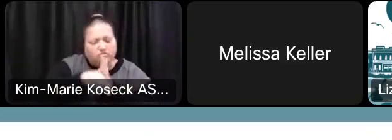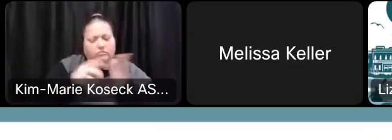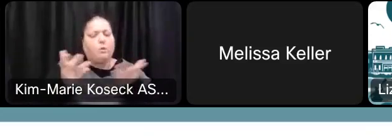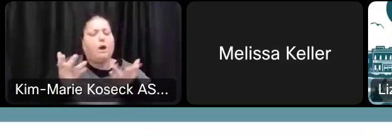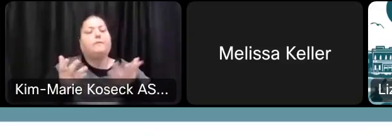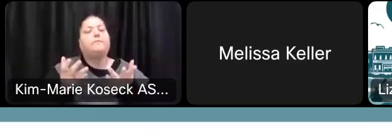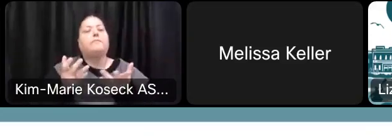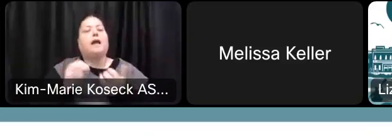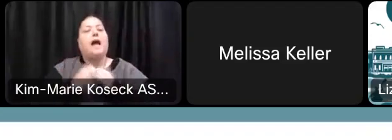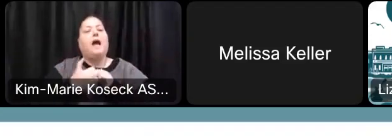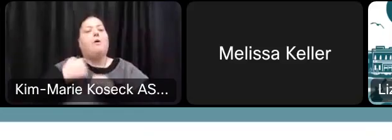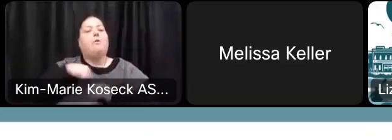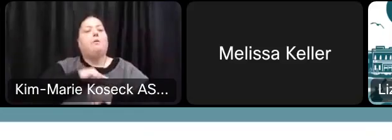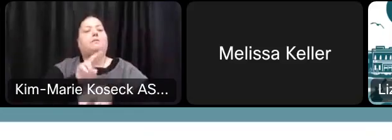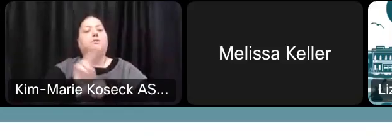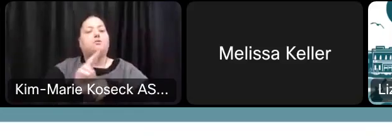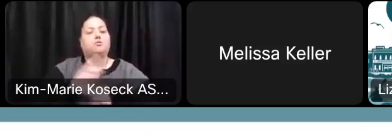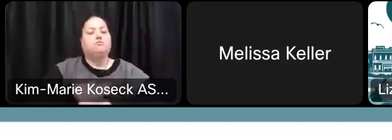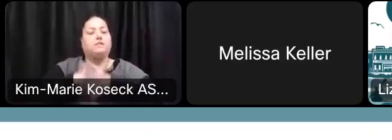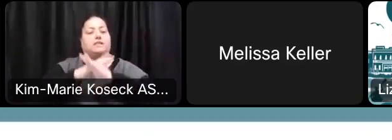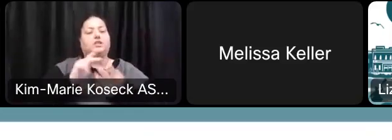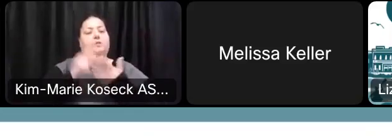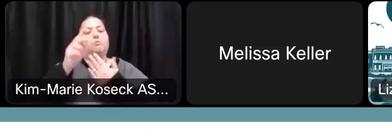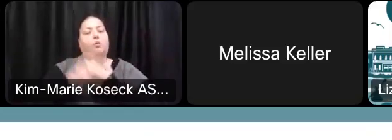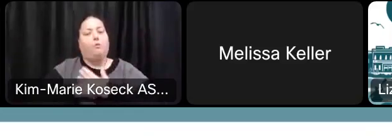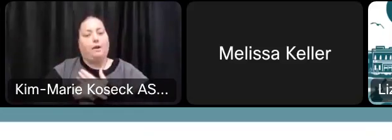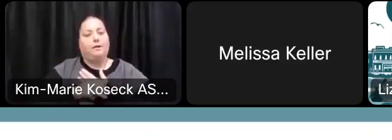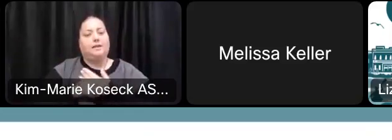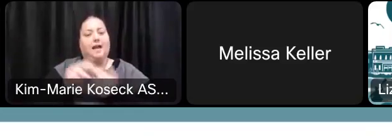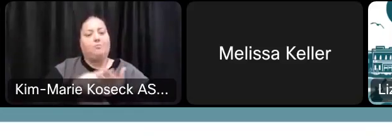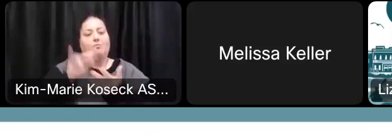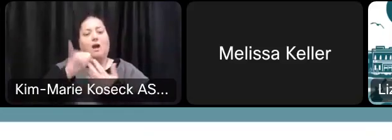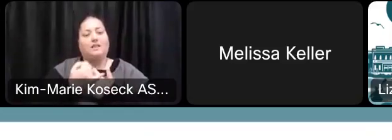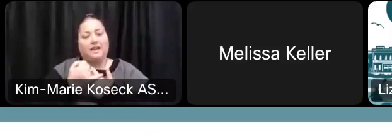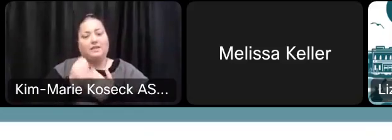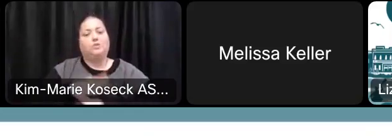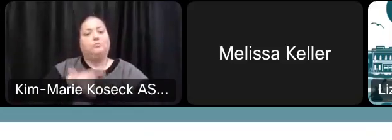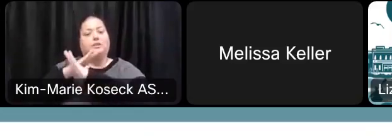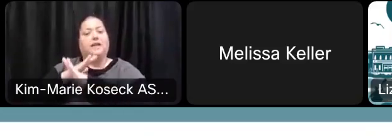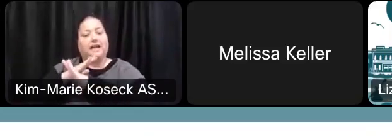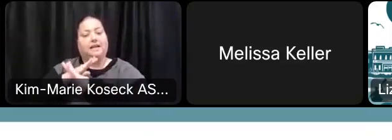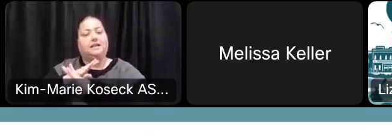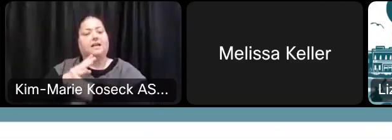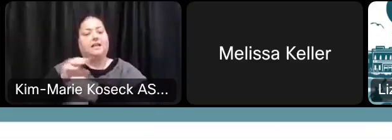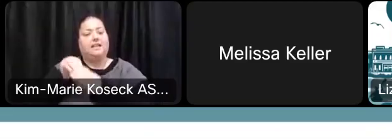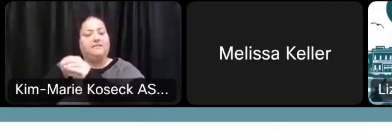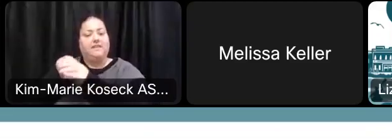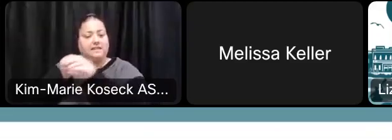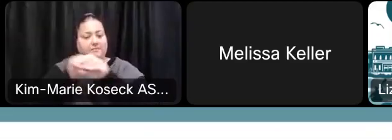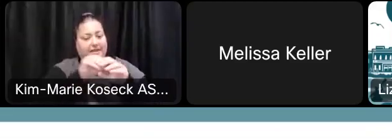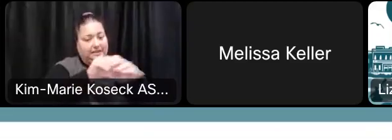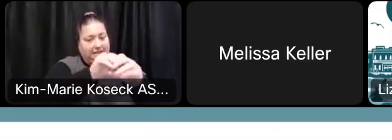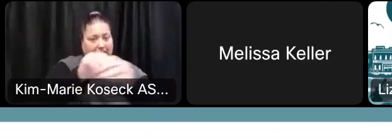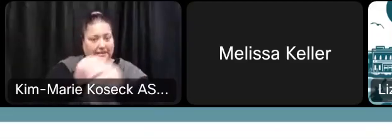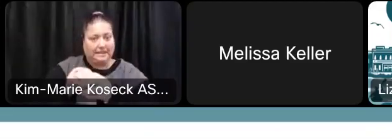we have used resiliency programs and projects to protect the investments that we've made